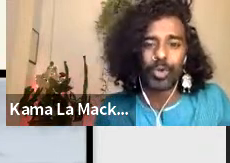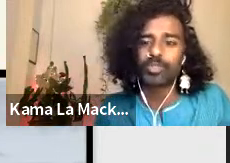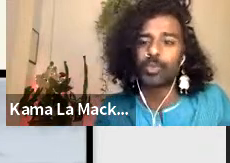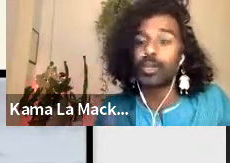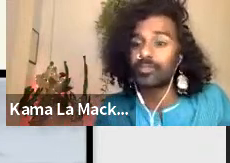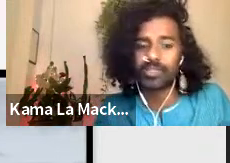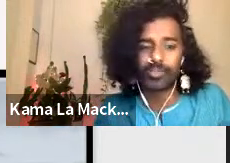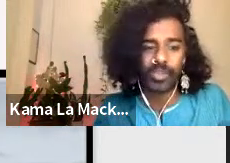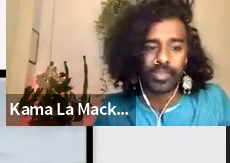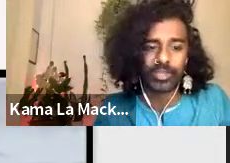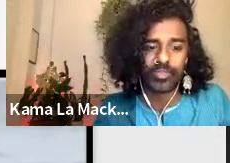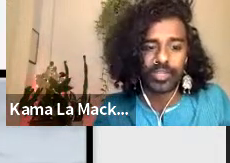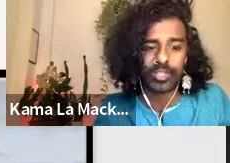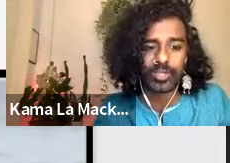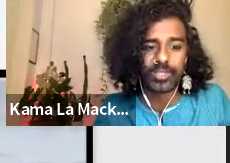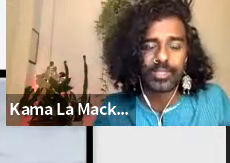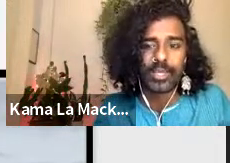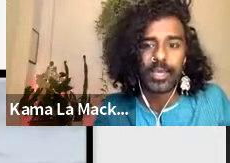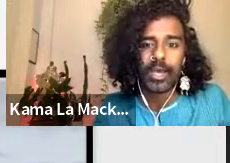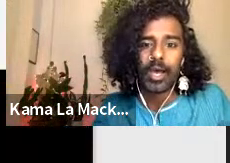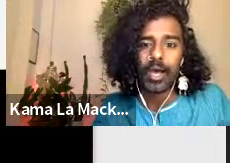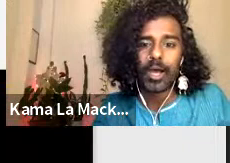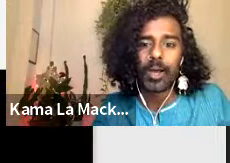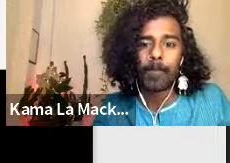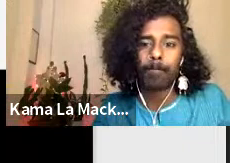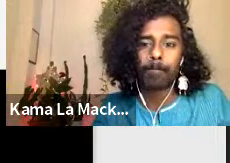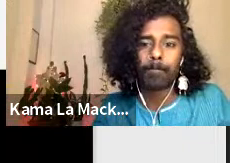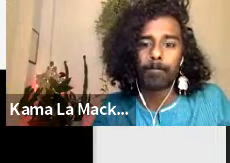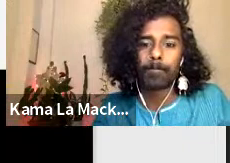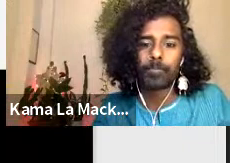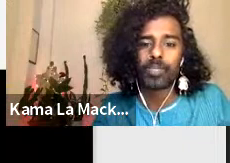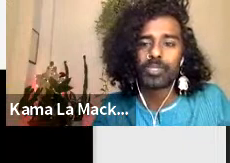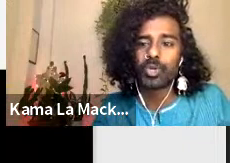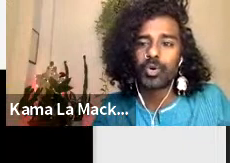look into her work as well, if that's something that's of interest.